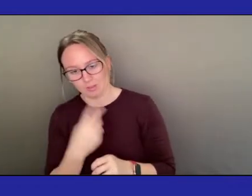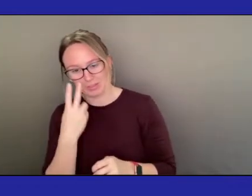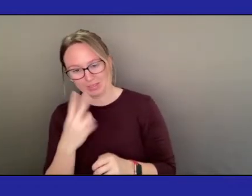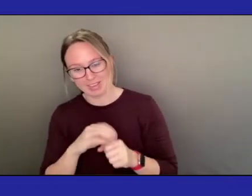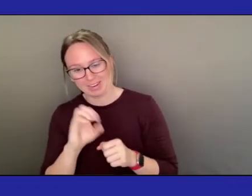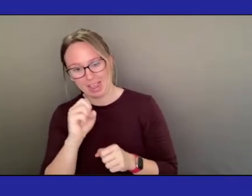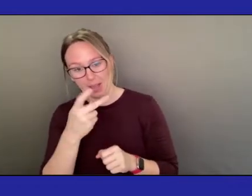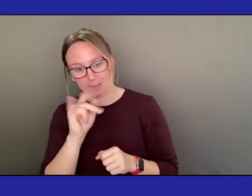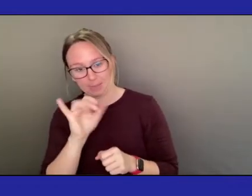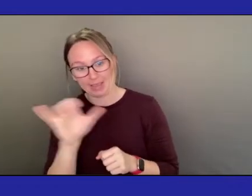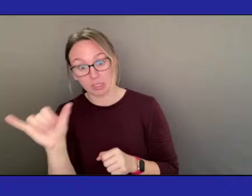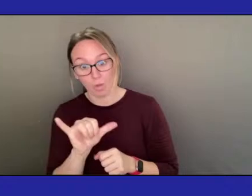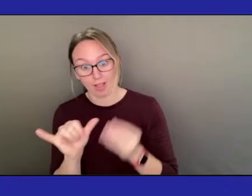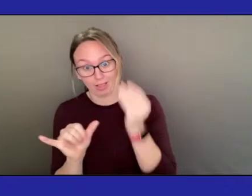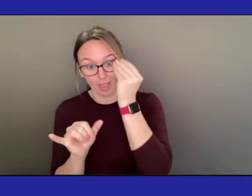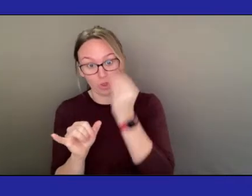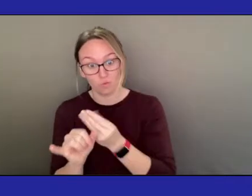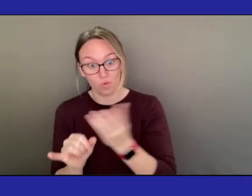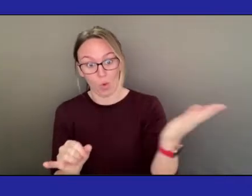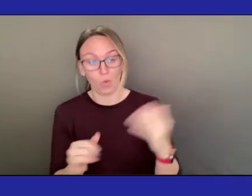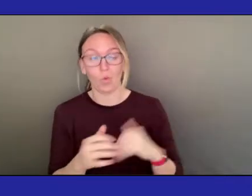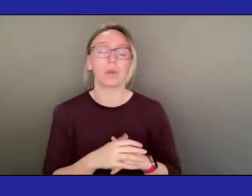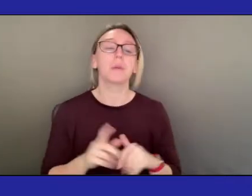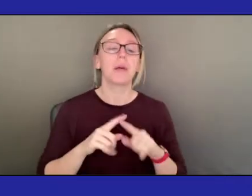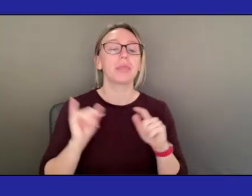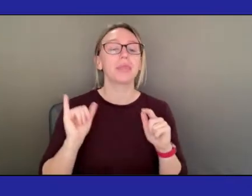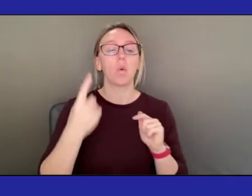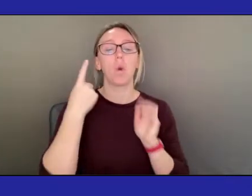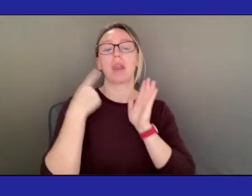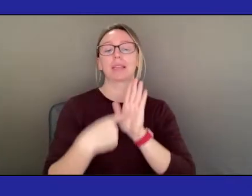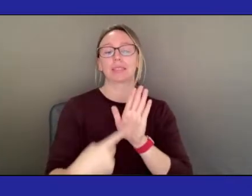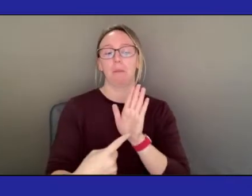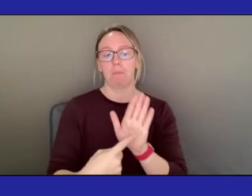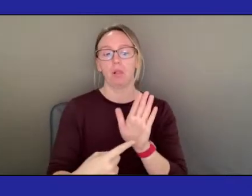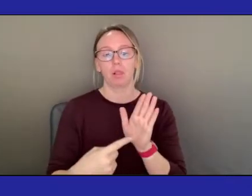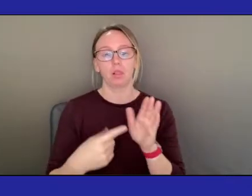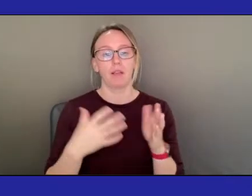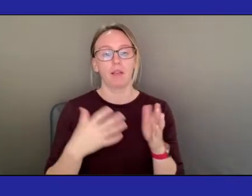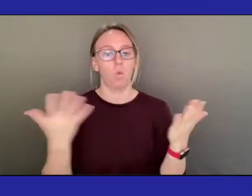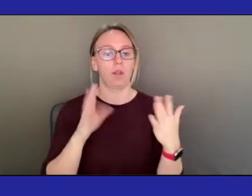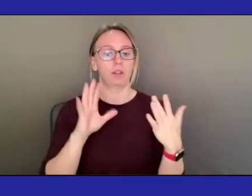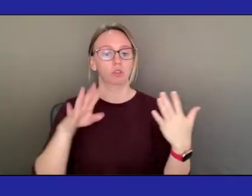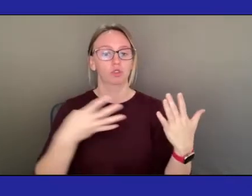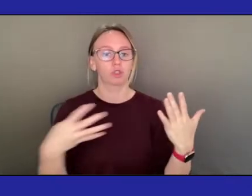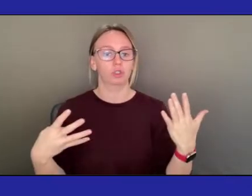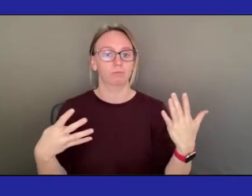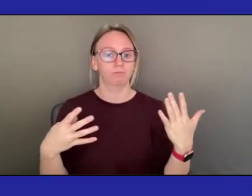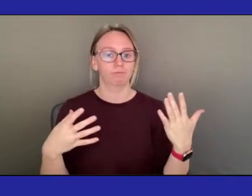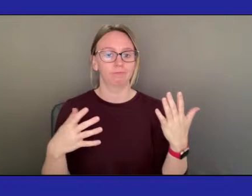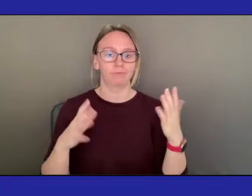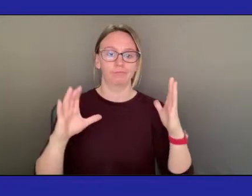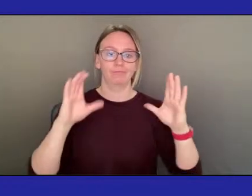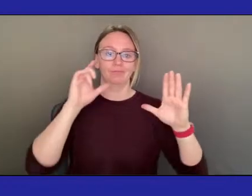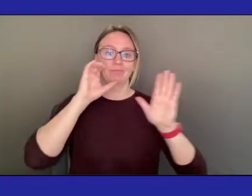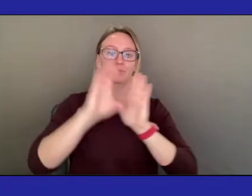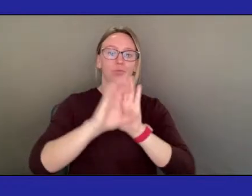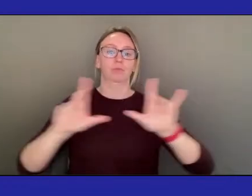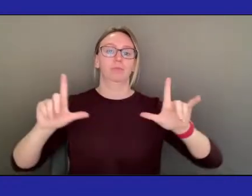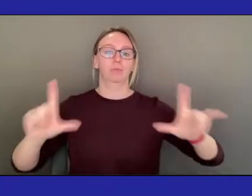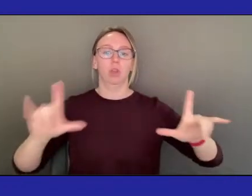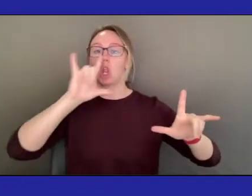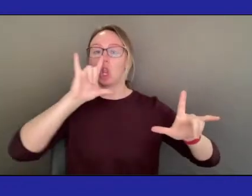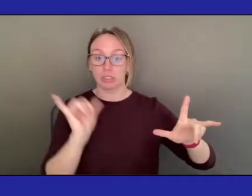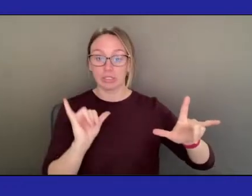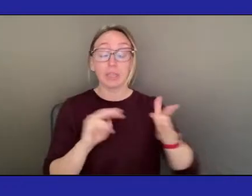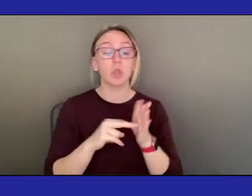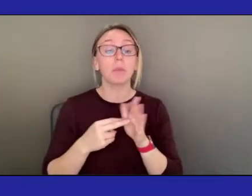well. But this is an example as to what the screen looks like. And so this is someone that has